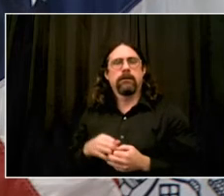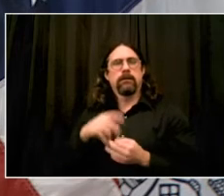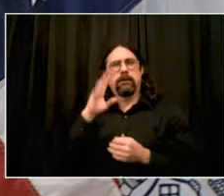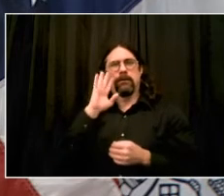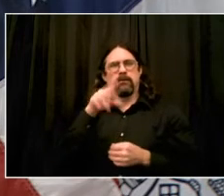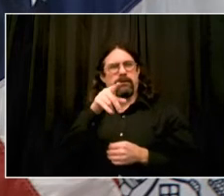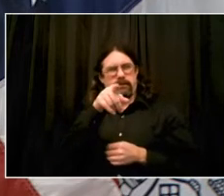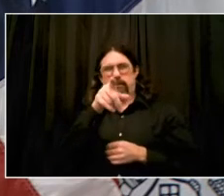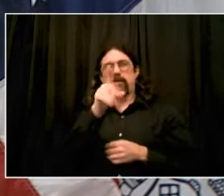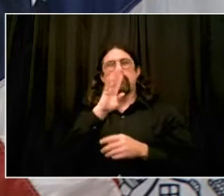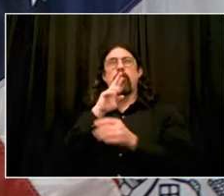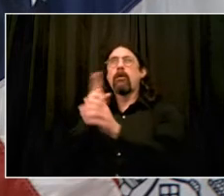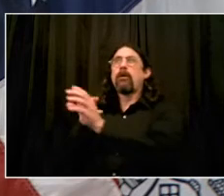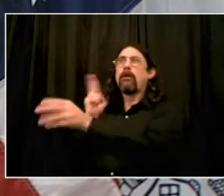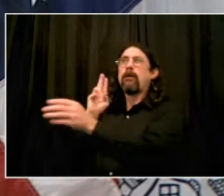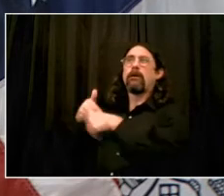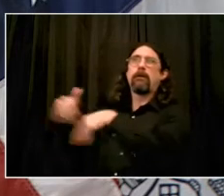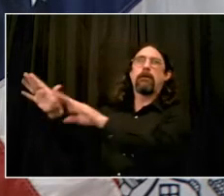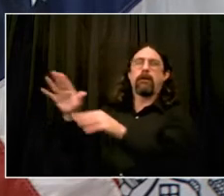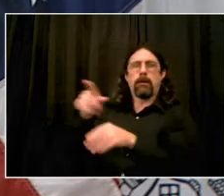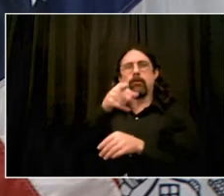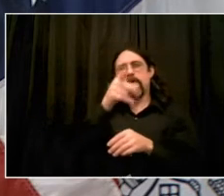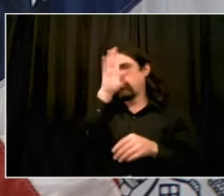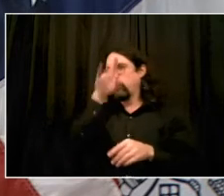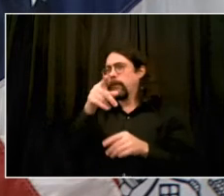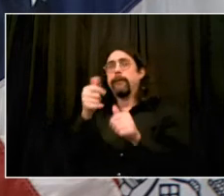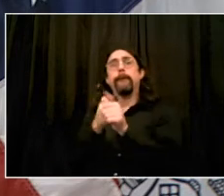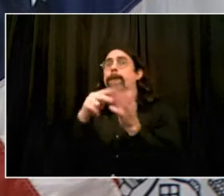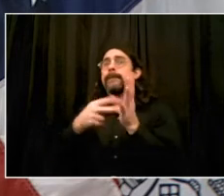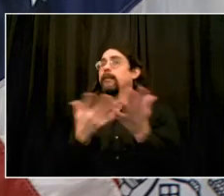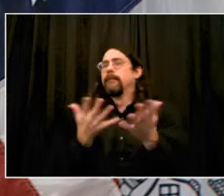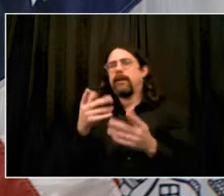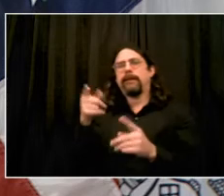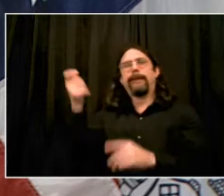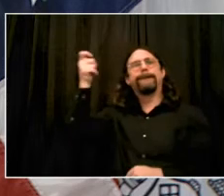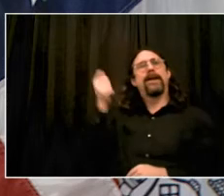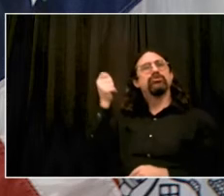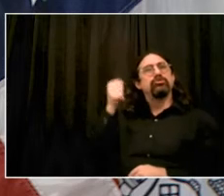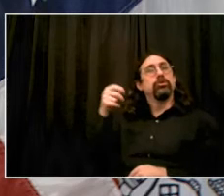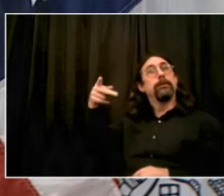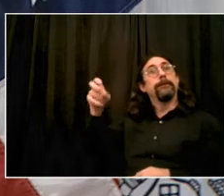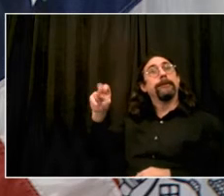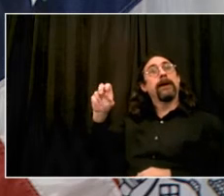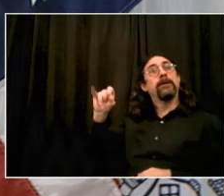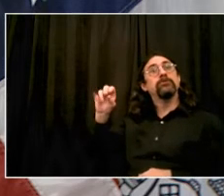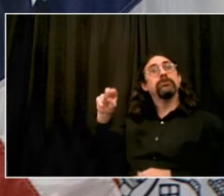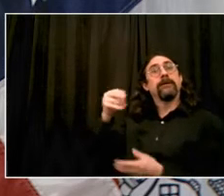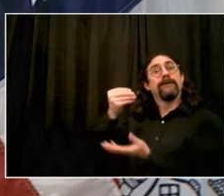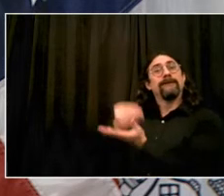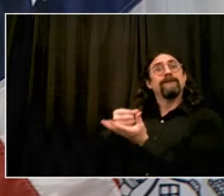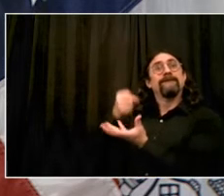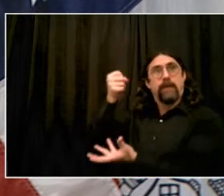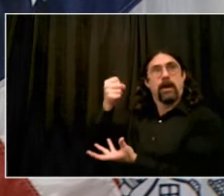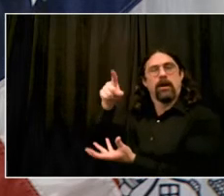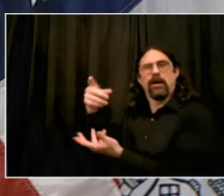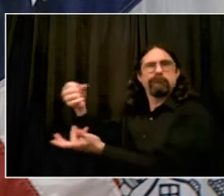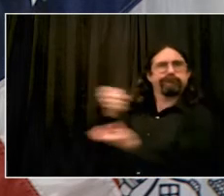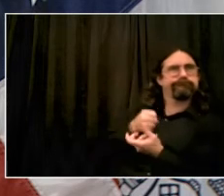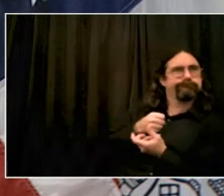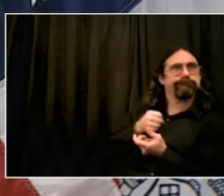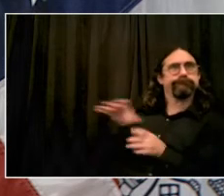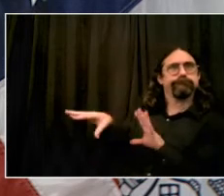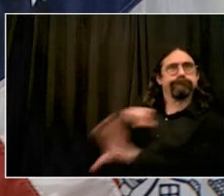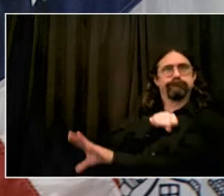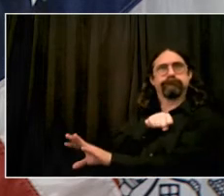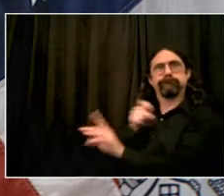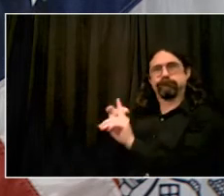5 funds for a total of $3 billion, rather than the full $5 billion. Is it fair to